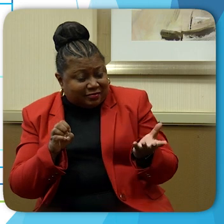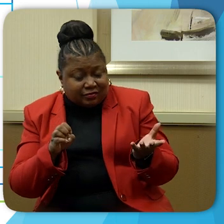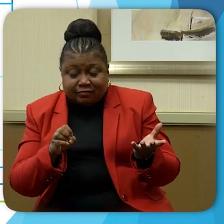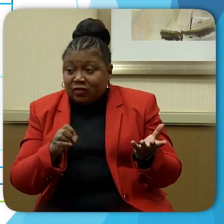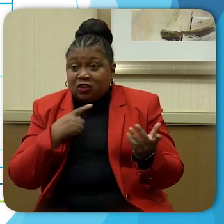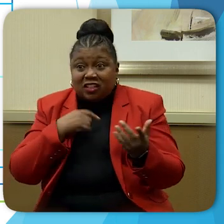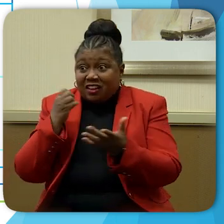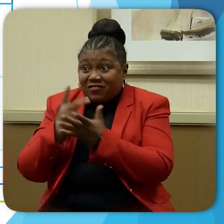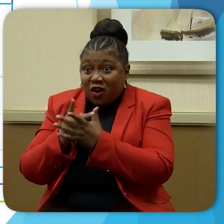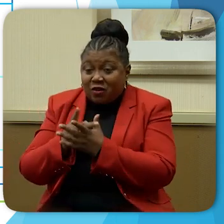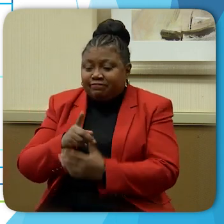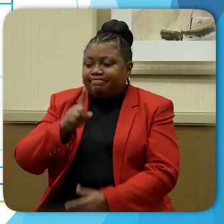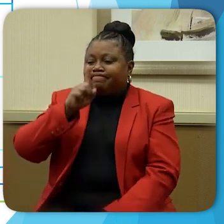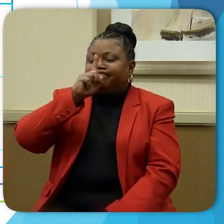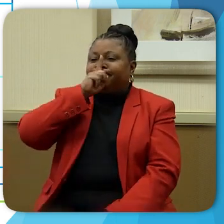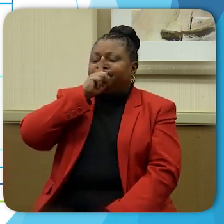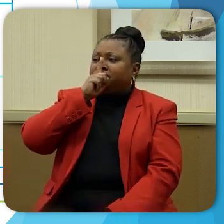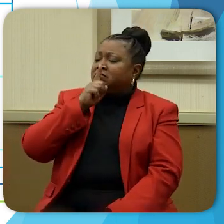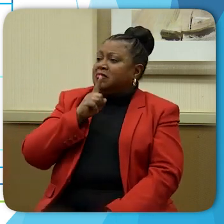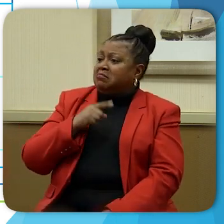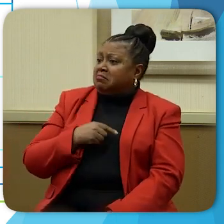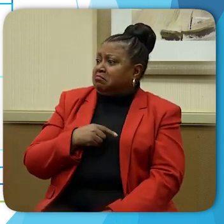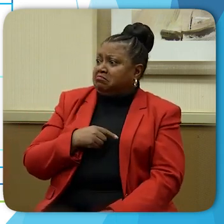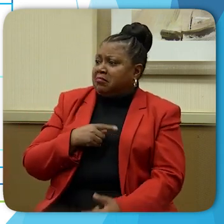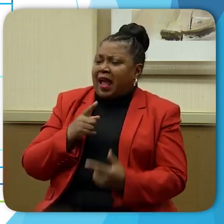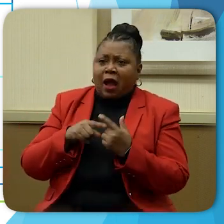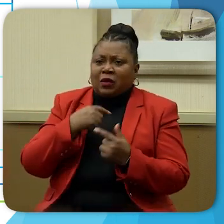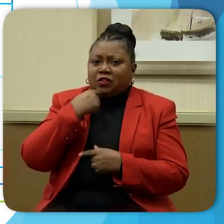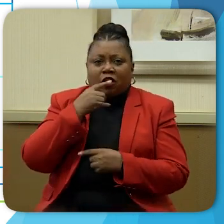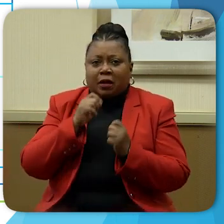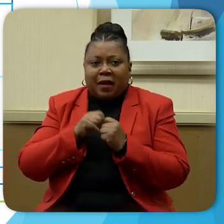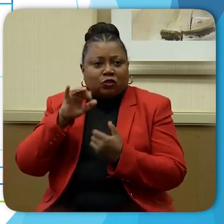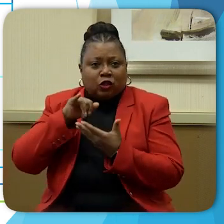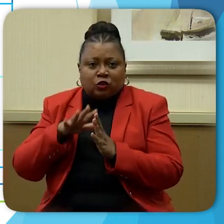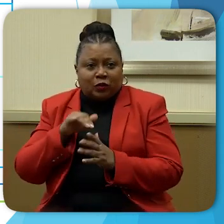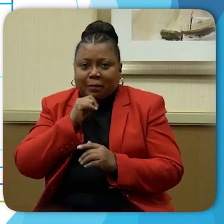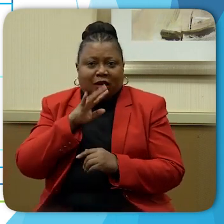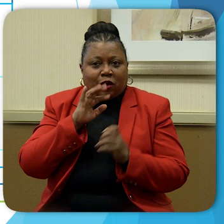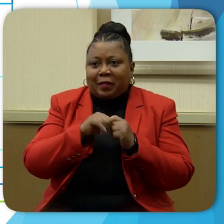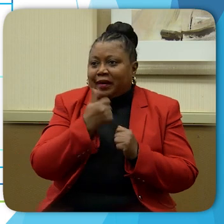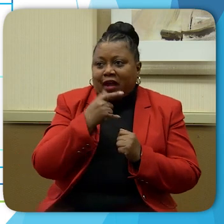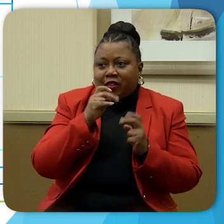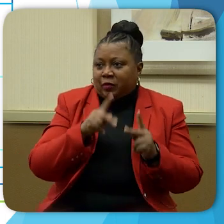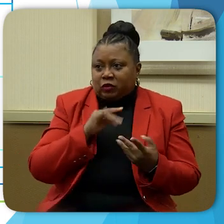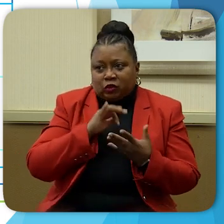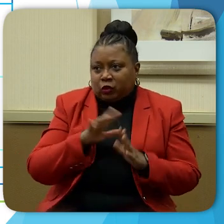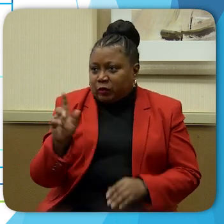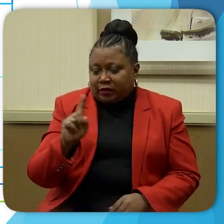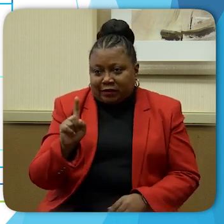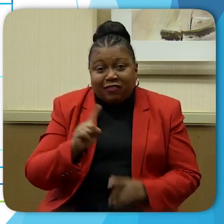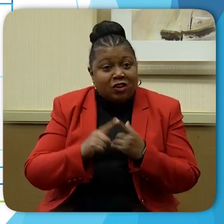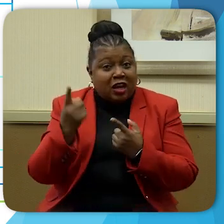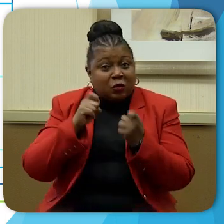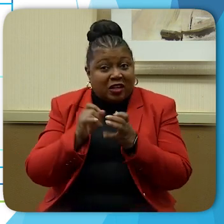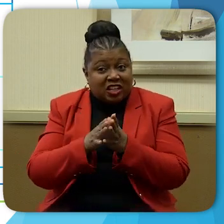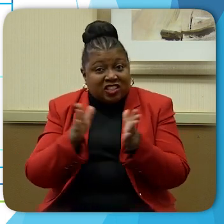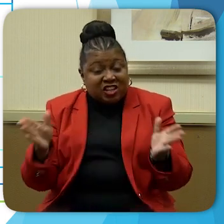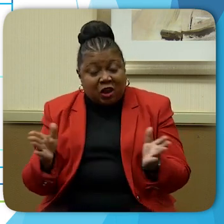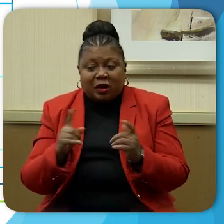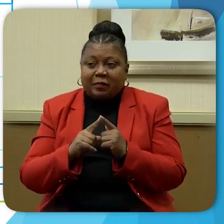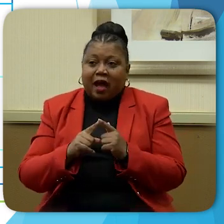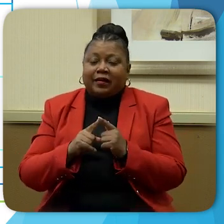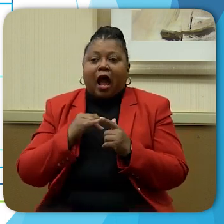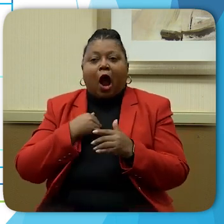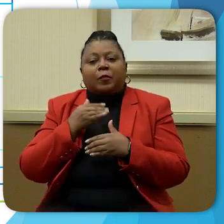you wouldn't confirm that. You could say, you know, just as I wouldn't talk about your student, I'm not going to talk about another student. If you have questions in general about